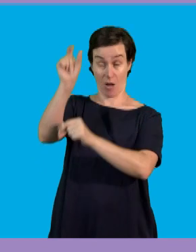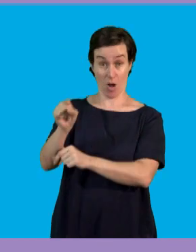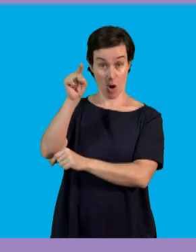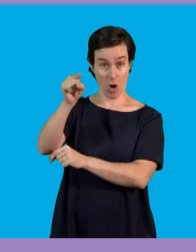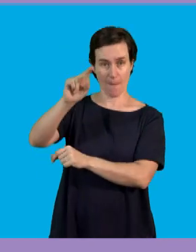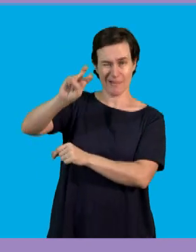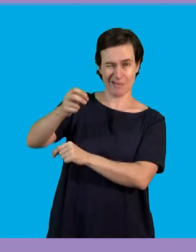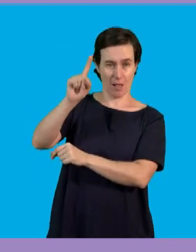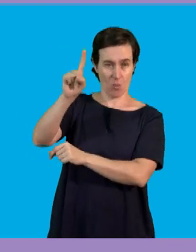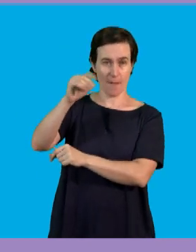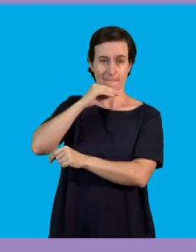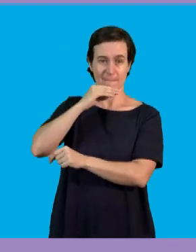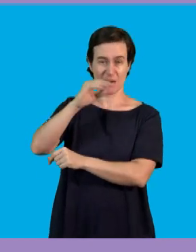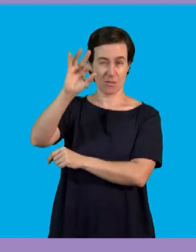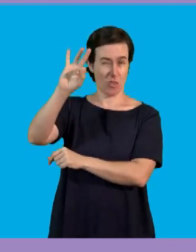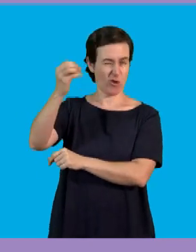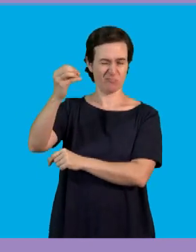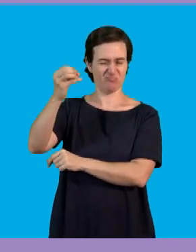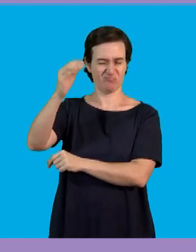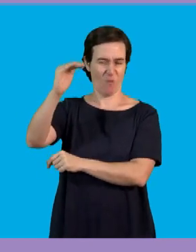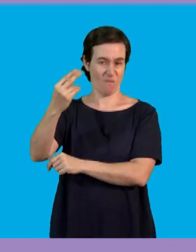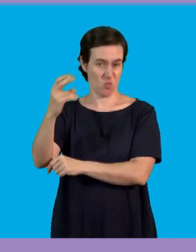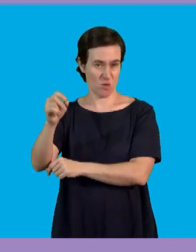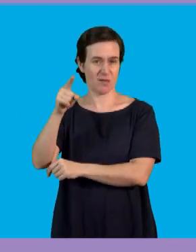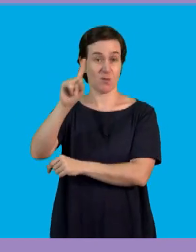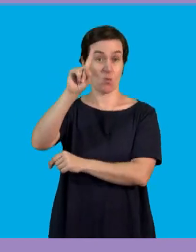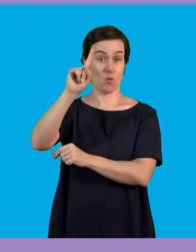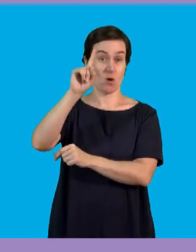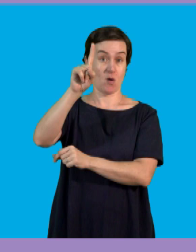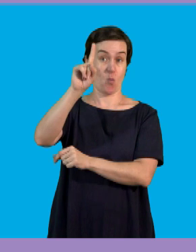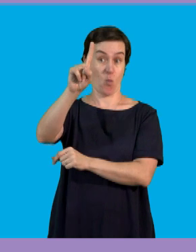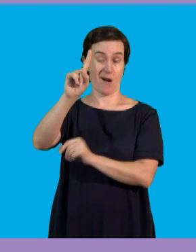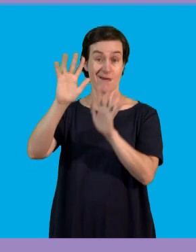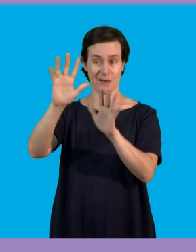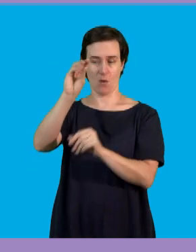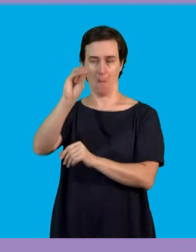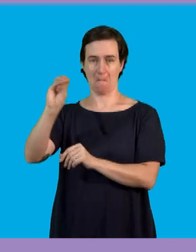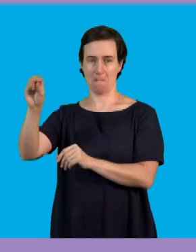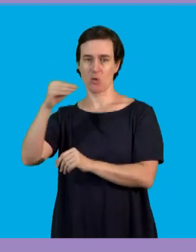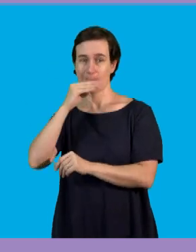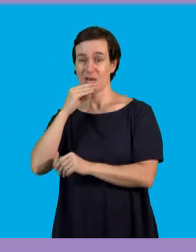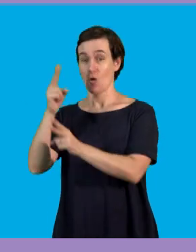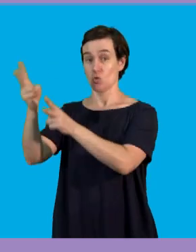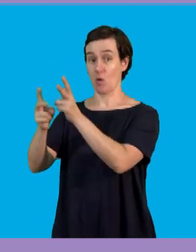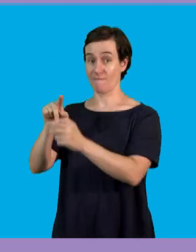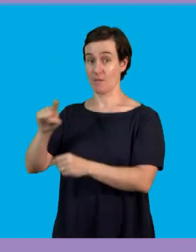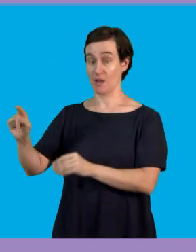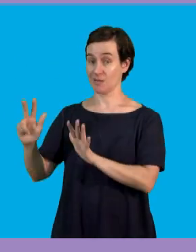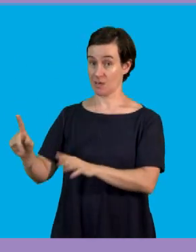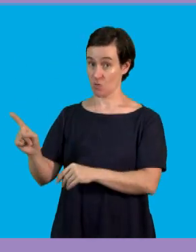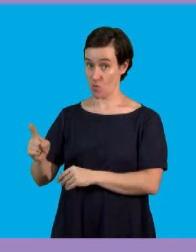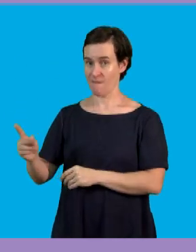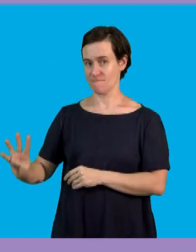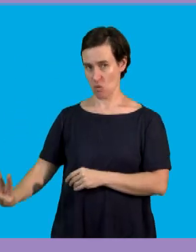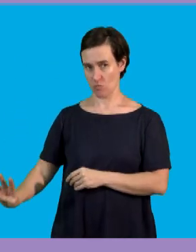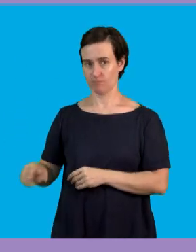next column and take a 10. Now we have 12 minus 8 ones, that is going to give us